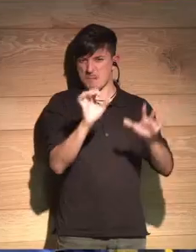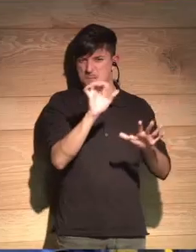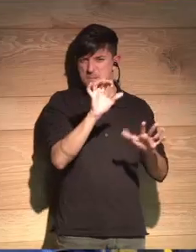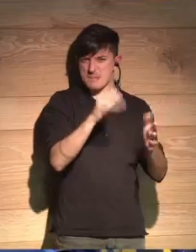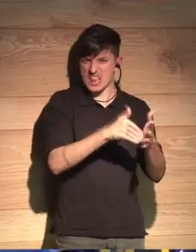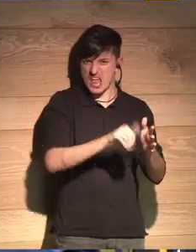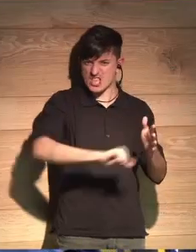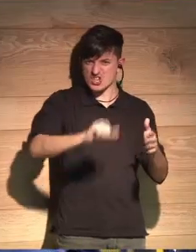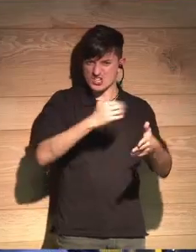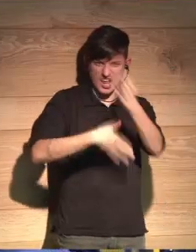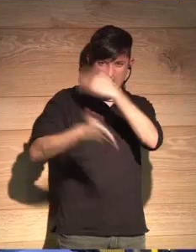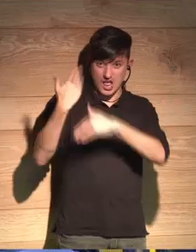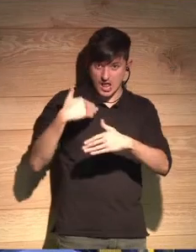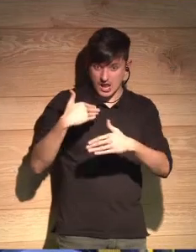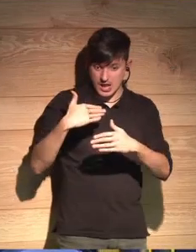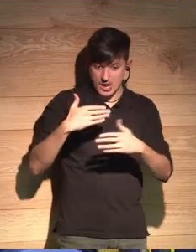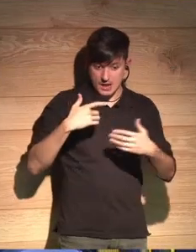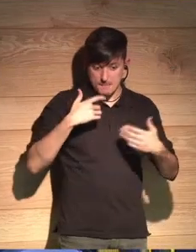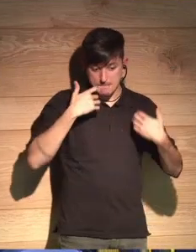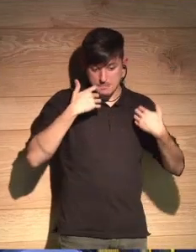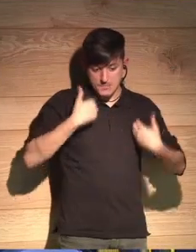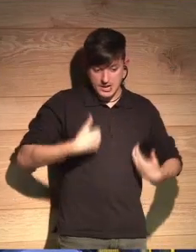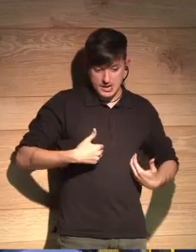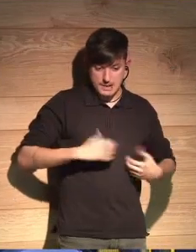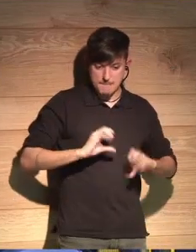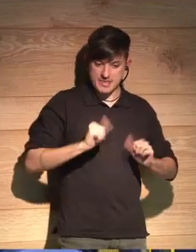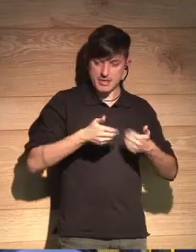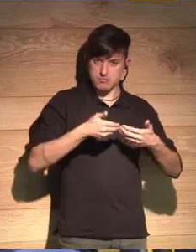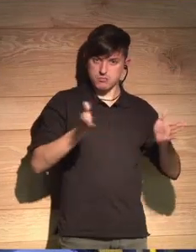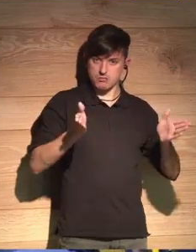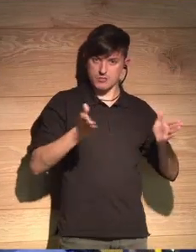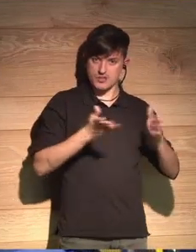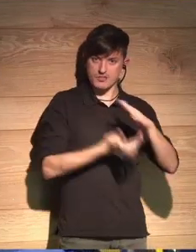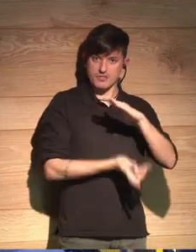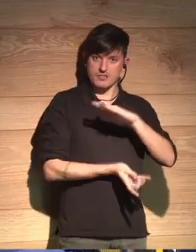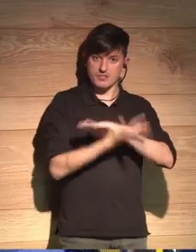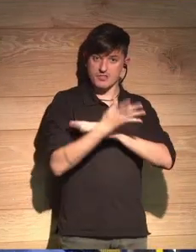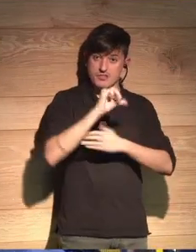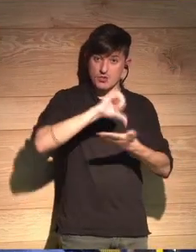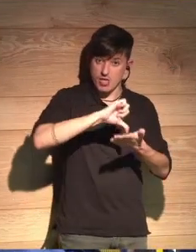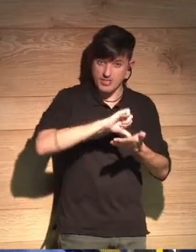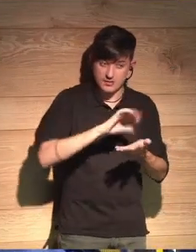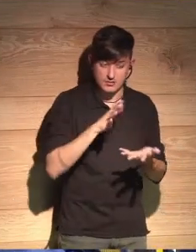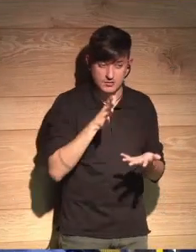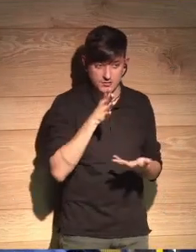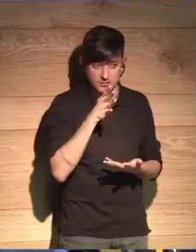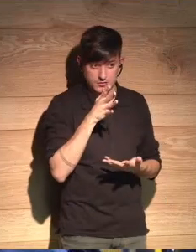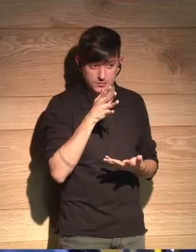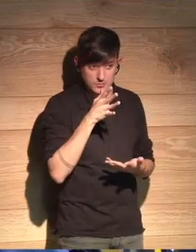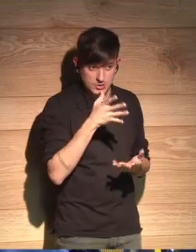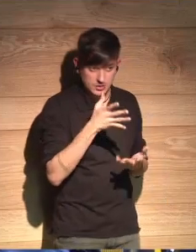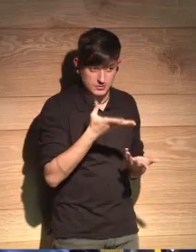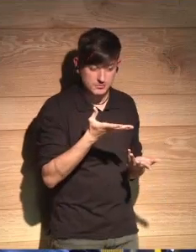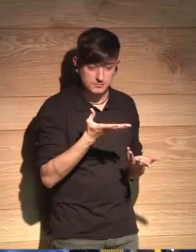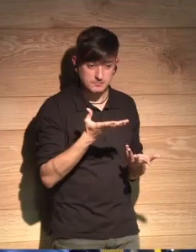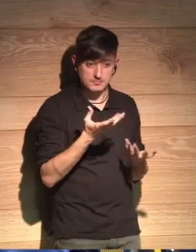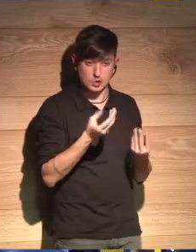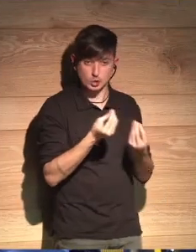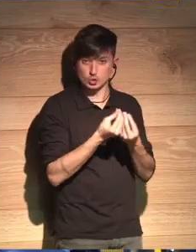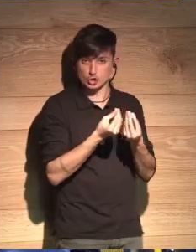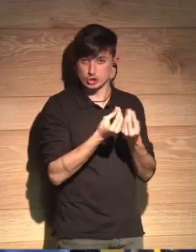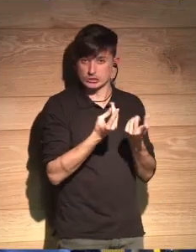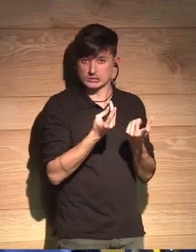like 10,000 years ago when mankind invented cities due to a very simple reason. Together, there